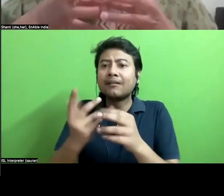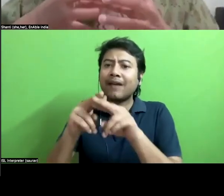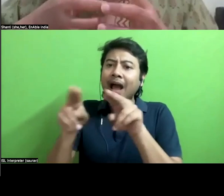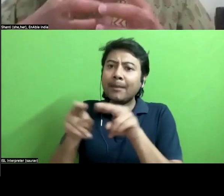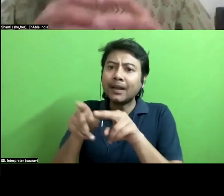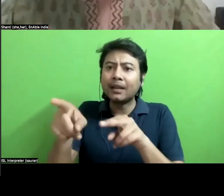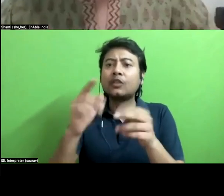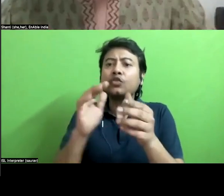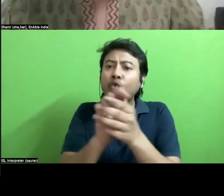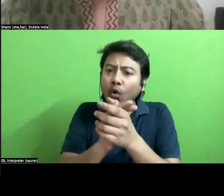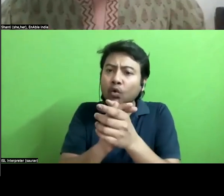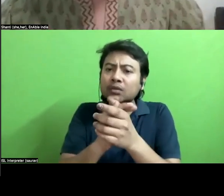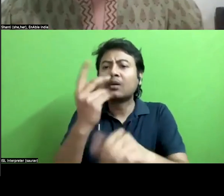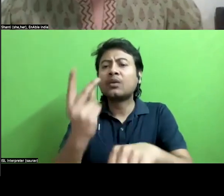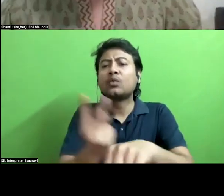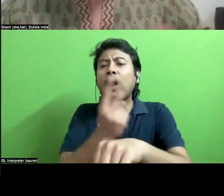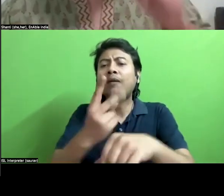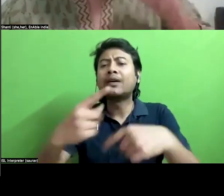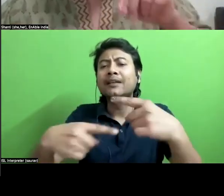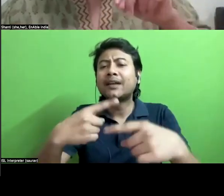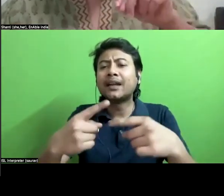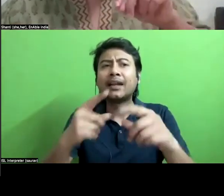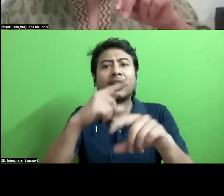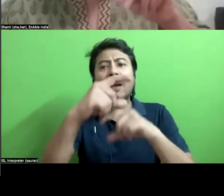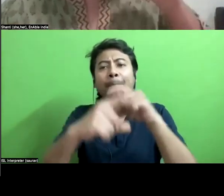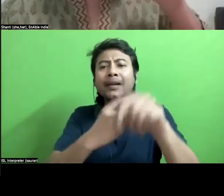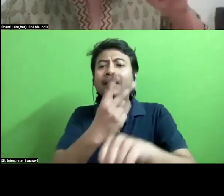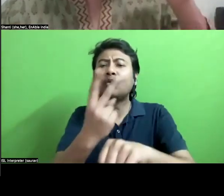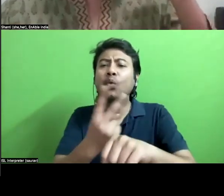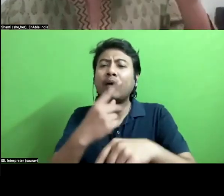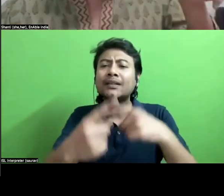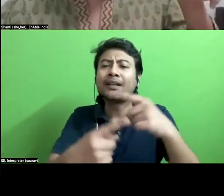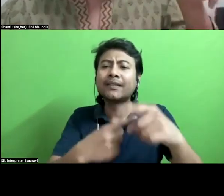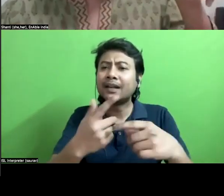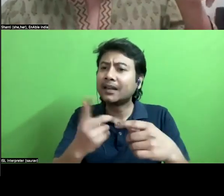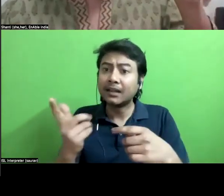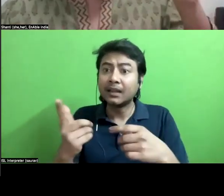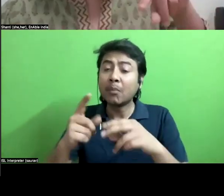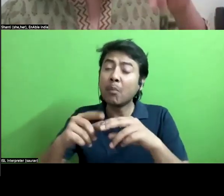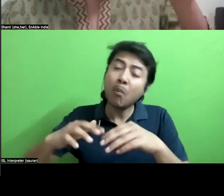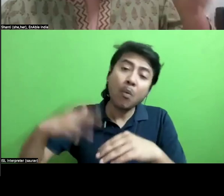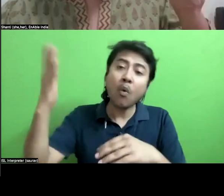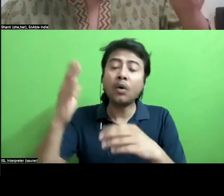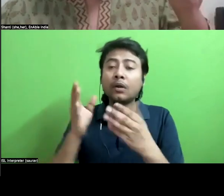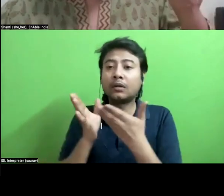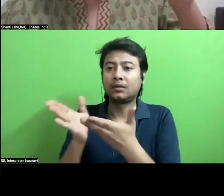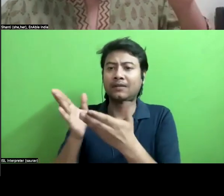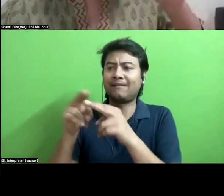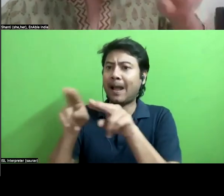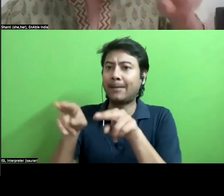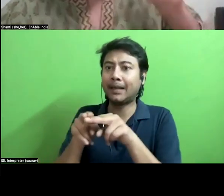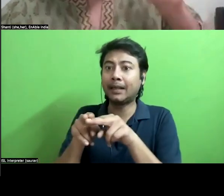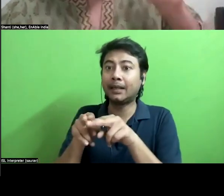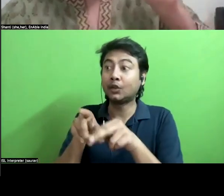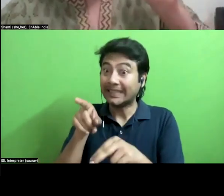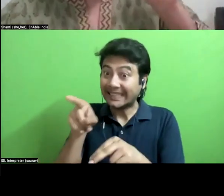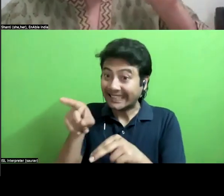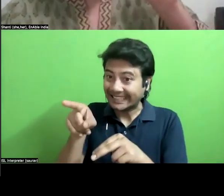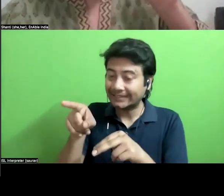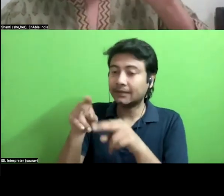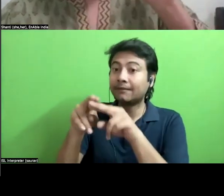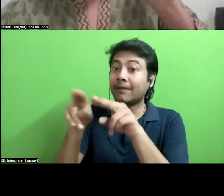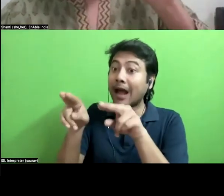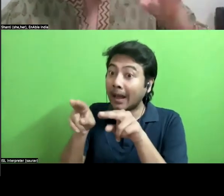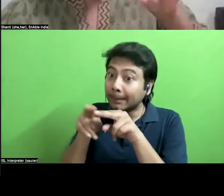together. How do we tackle that mental model? So what we did was we equipped the problem solver, the person with disability, to solve their own